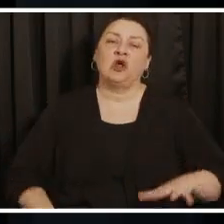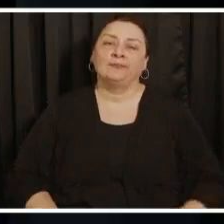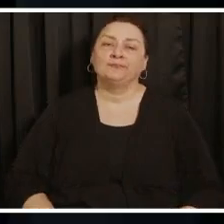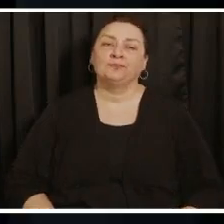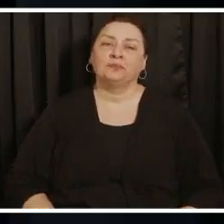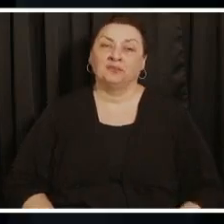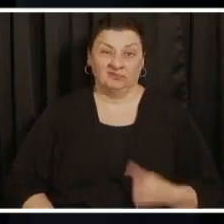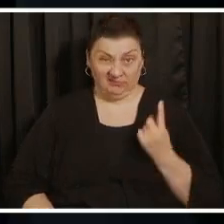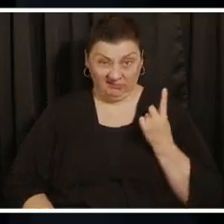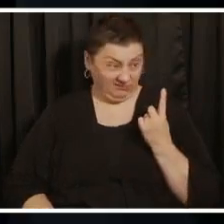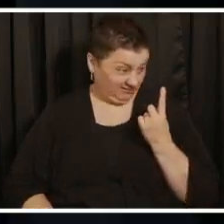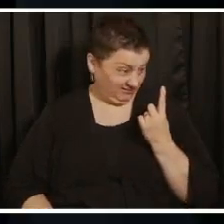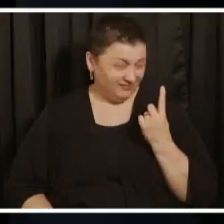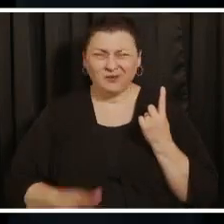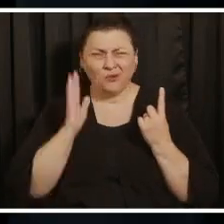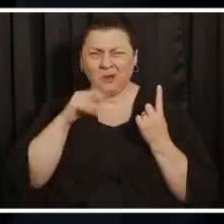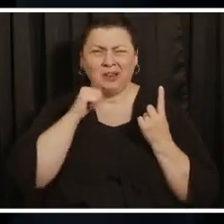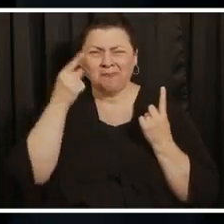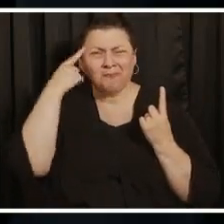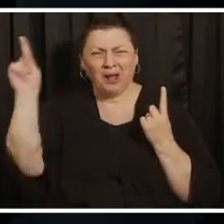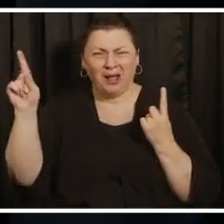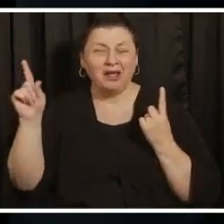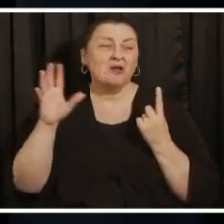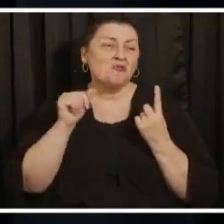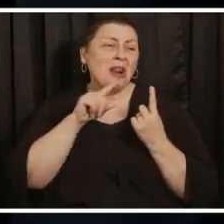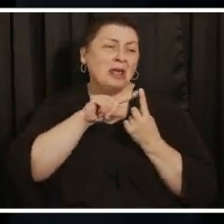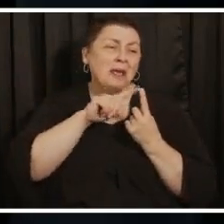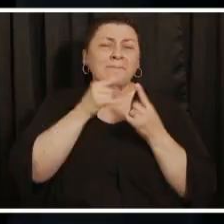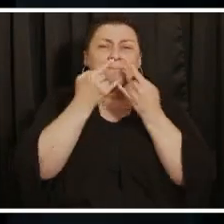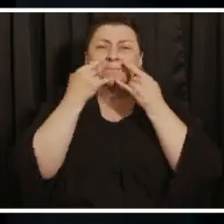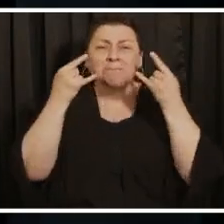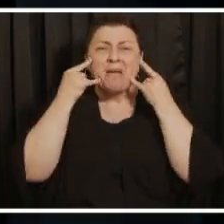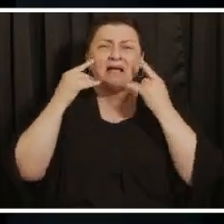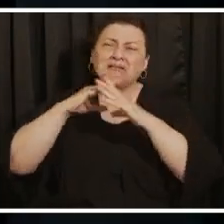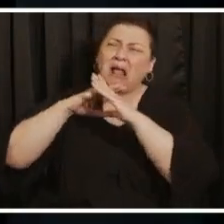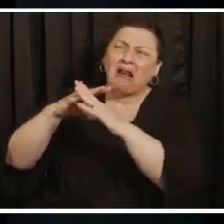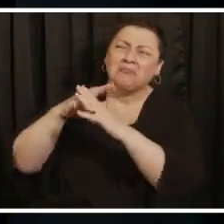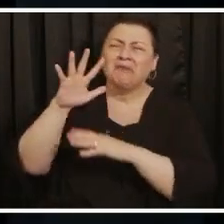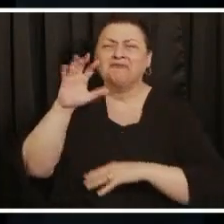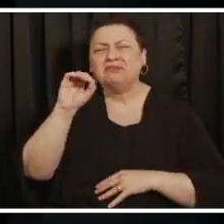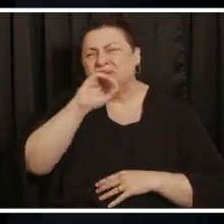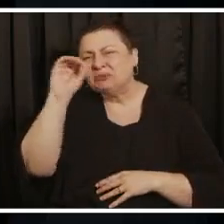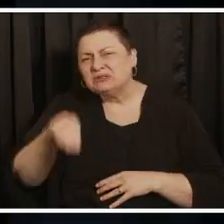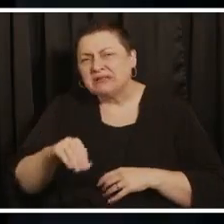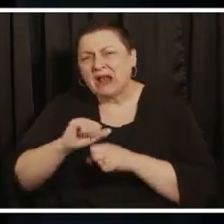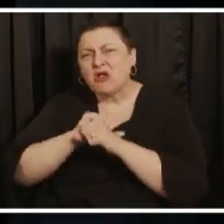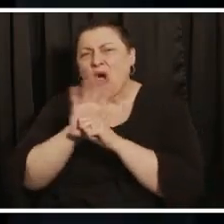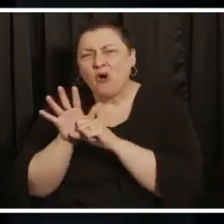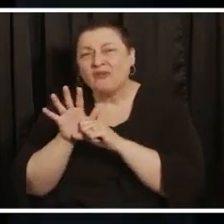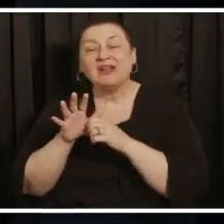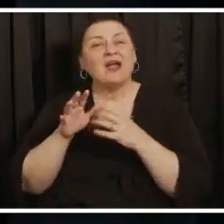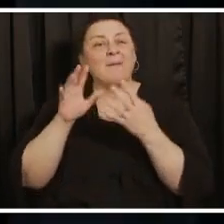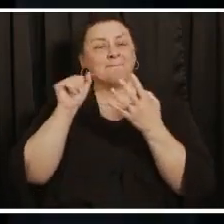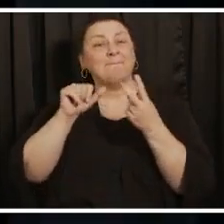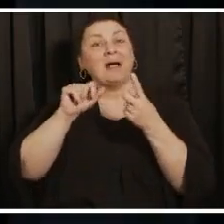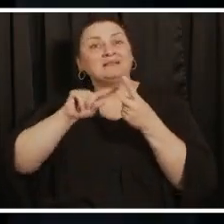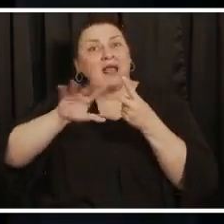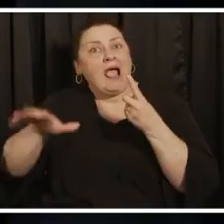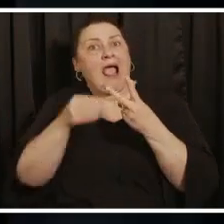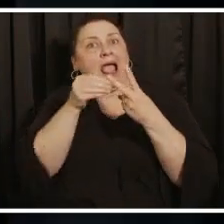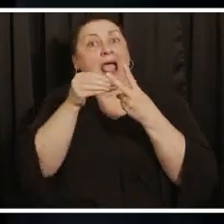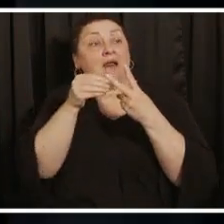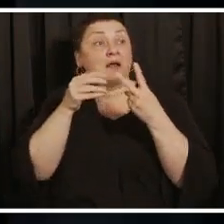work. Masks reduce transmission by about 50%. That is not enough if you don't also have some kind of thoughtful approach to